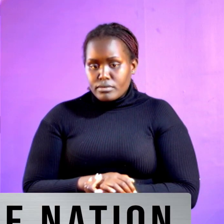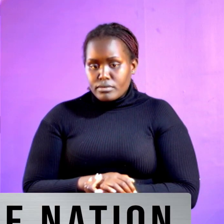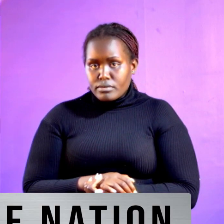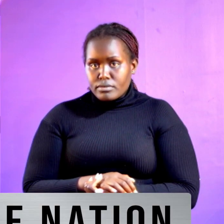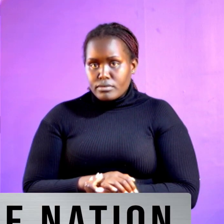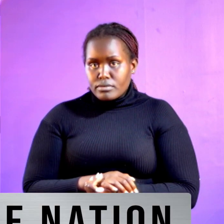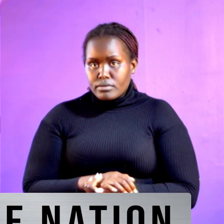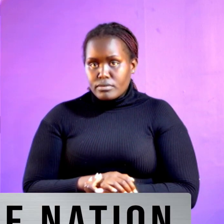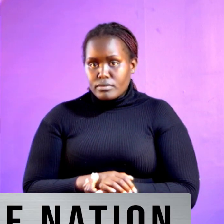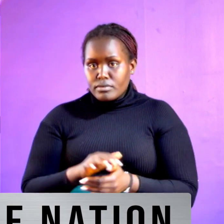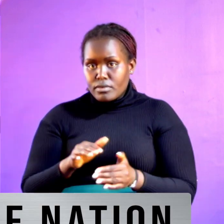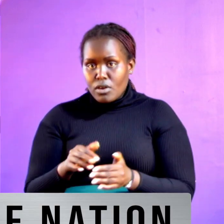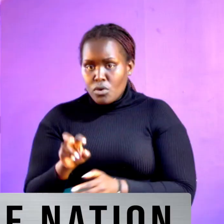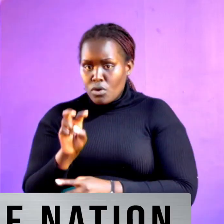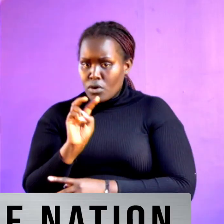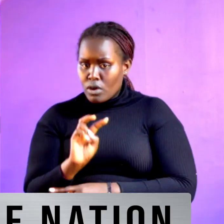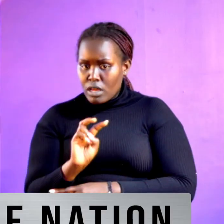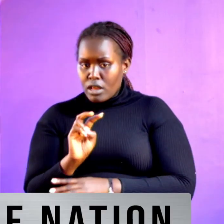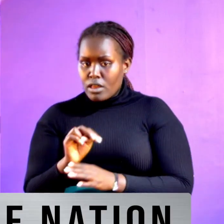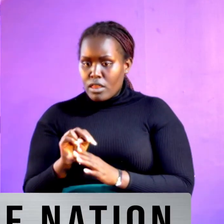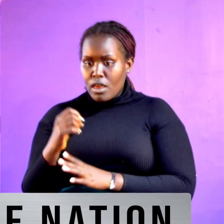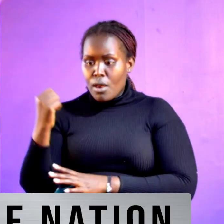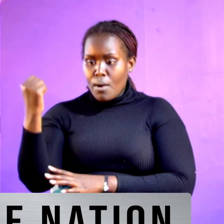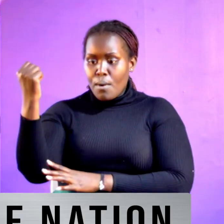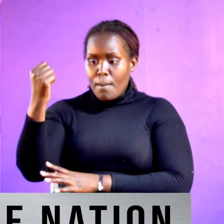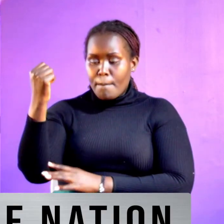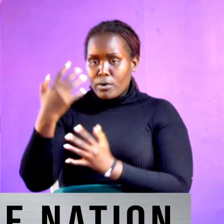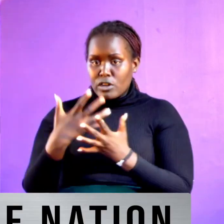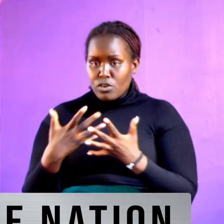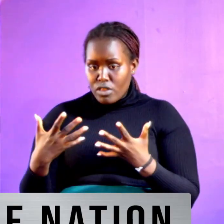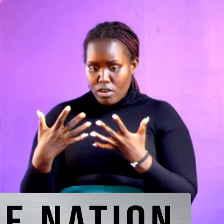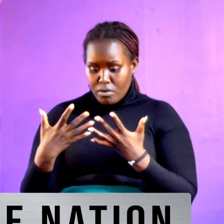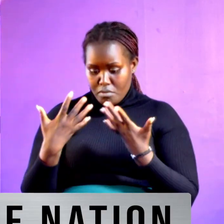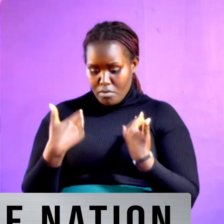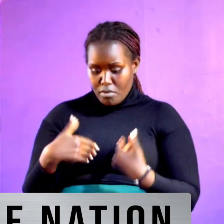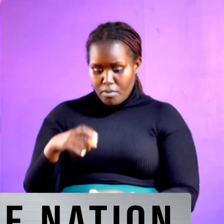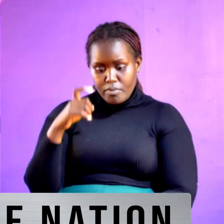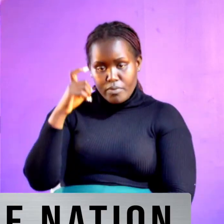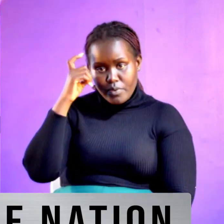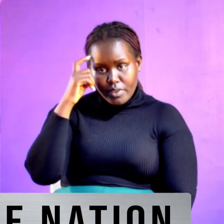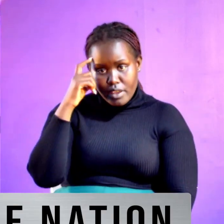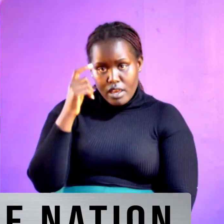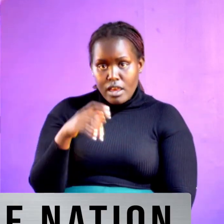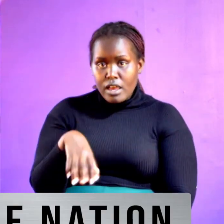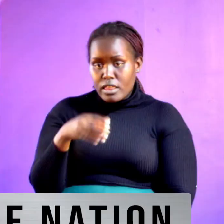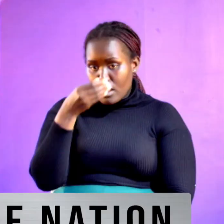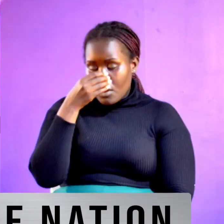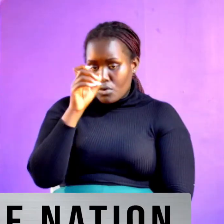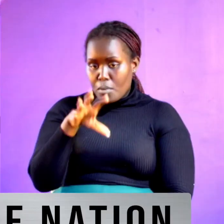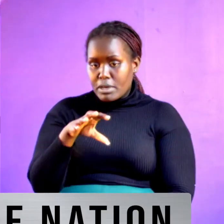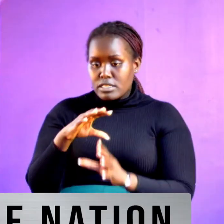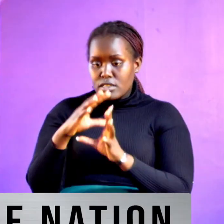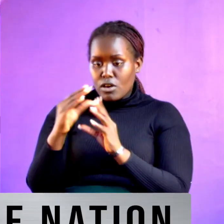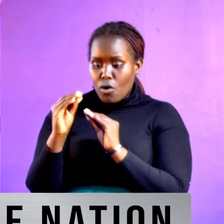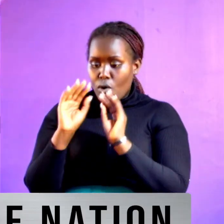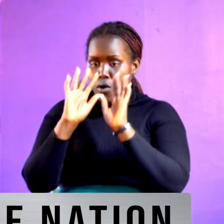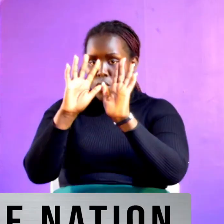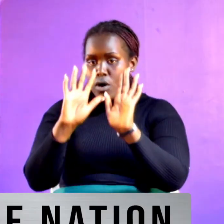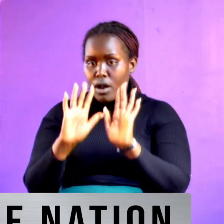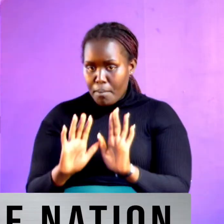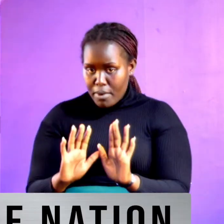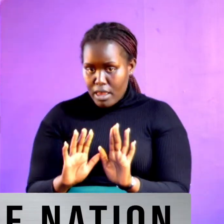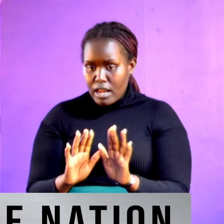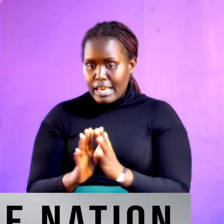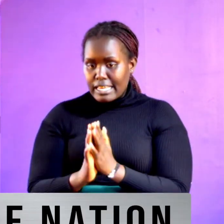We're looking at the political terrains. Yes. I think the Ruto Must Go campaign is a popular